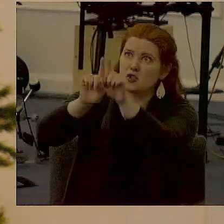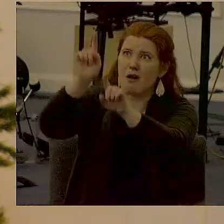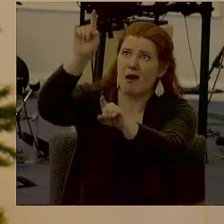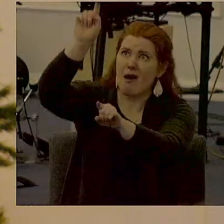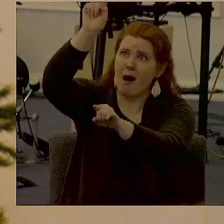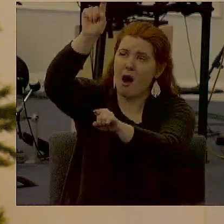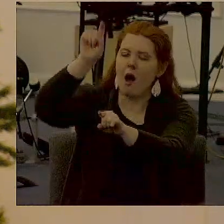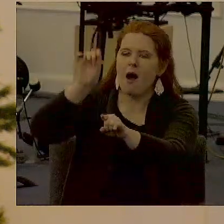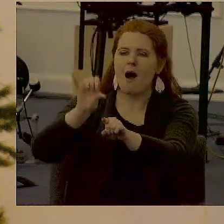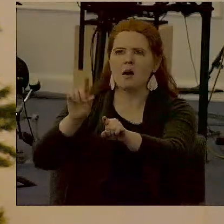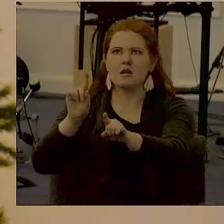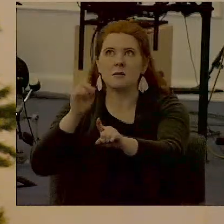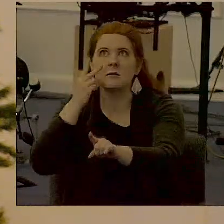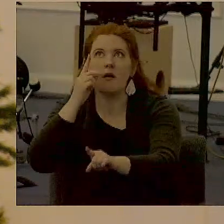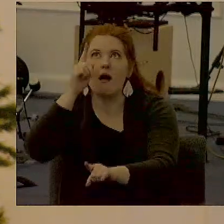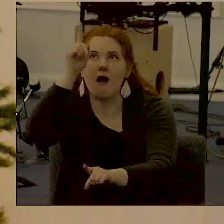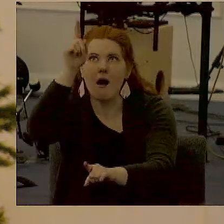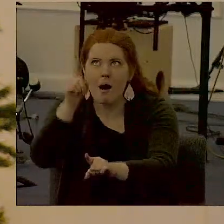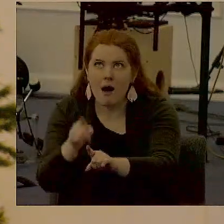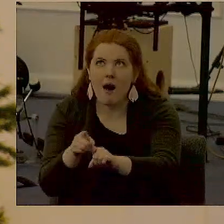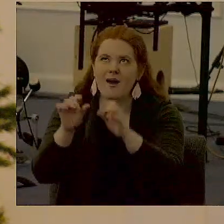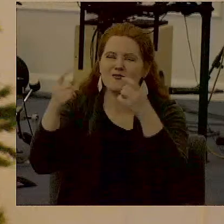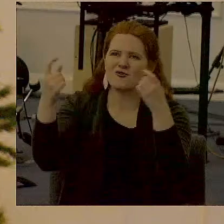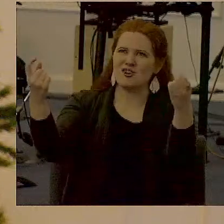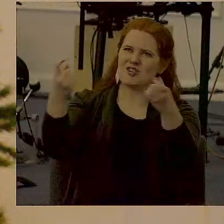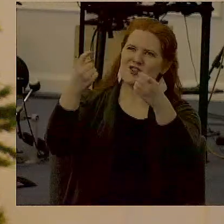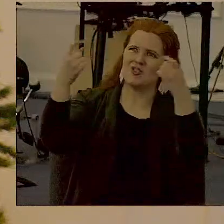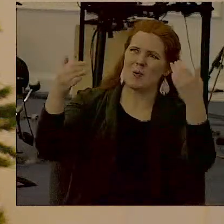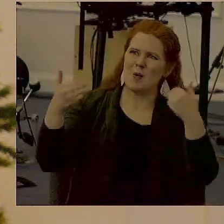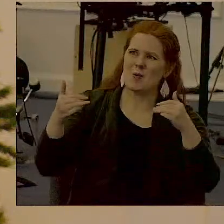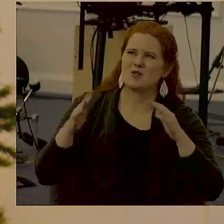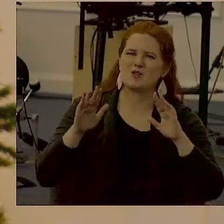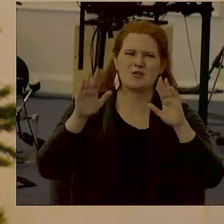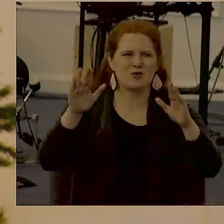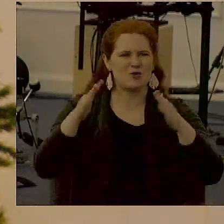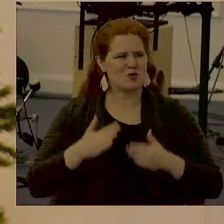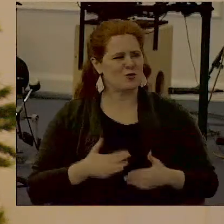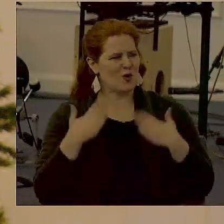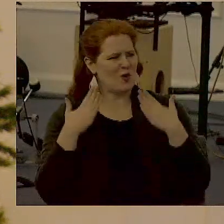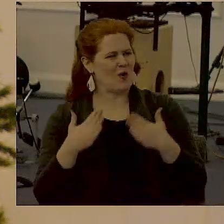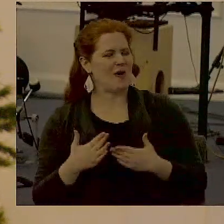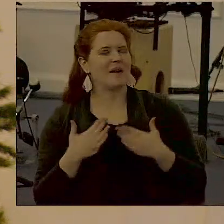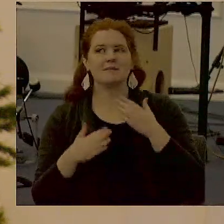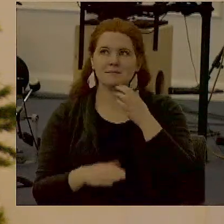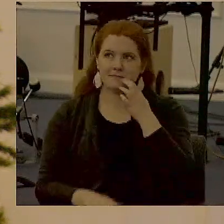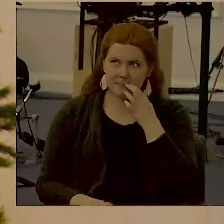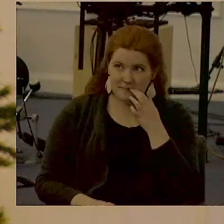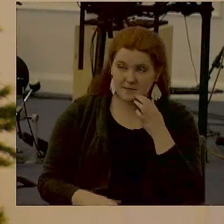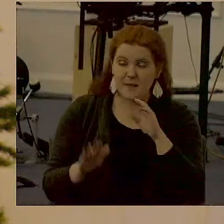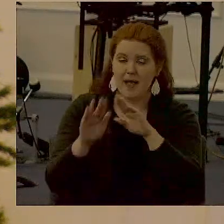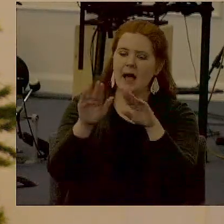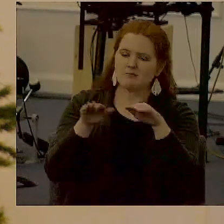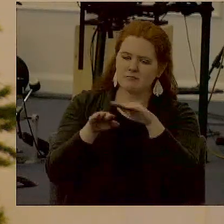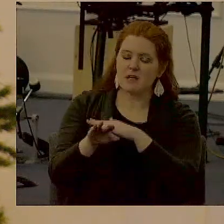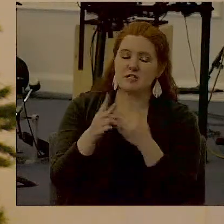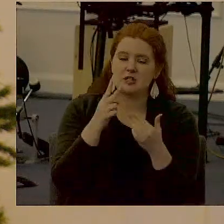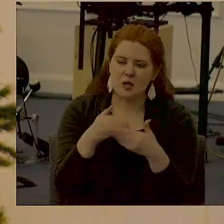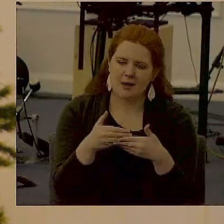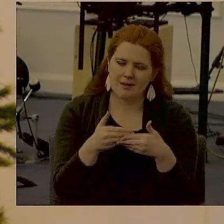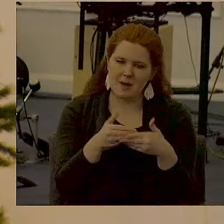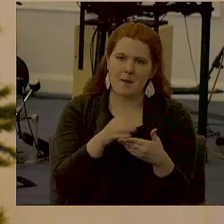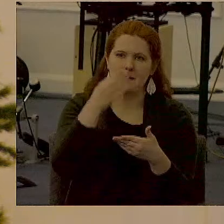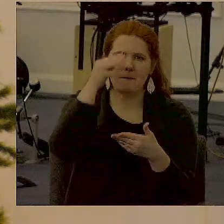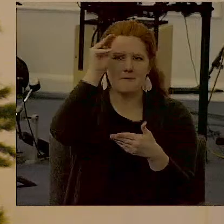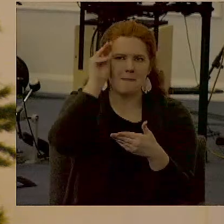When they saw the star, they rejoiced exceedingly with great joy. And going into the house, they saw the child and Mary his